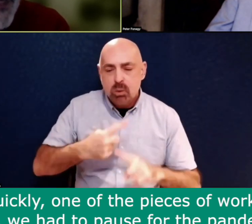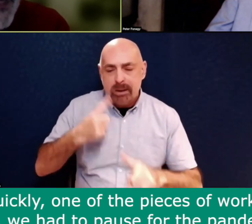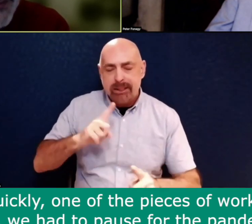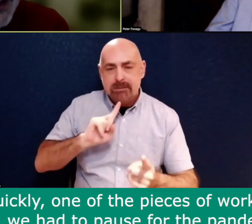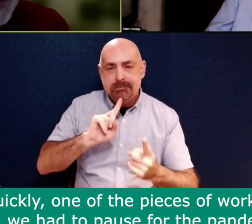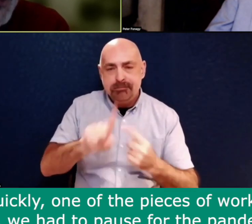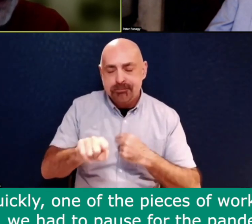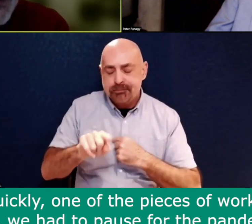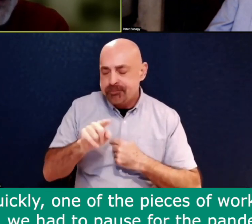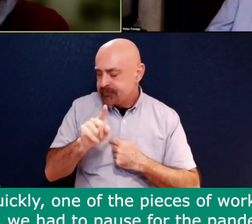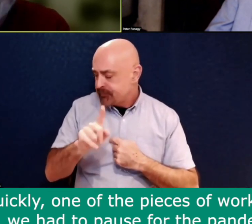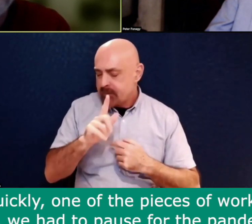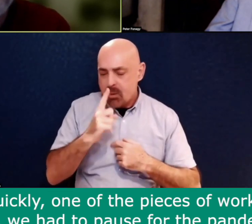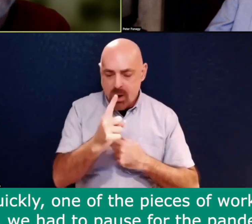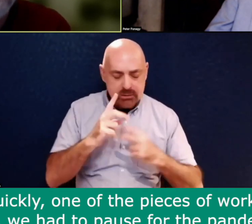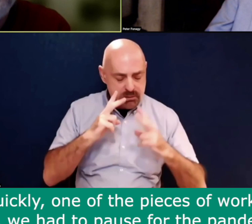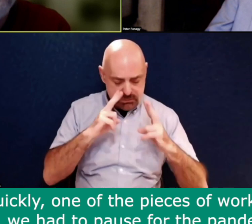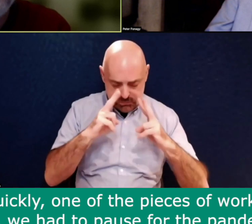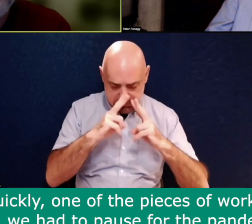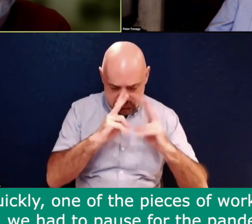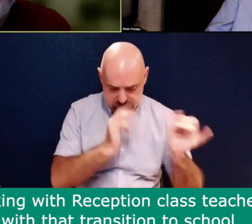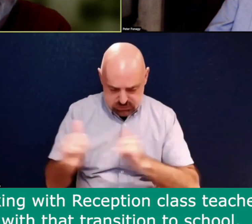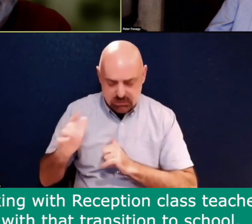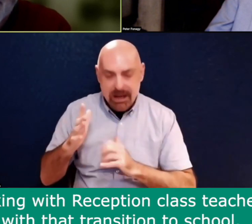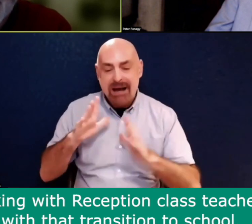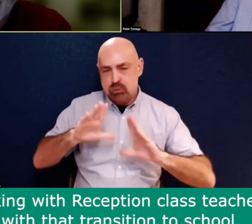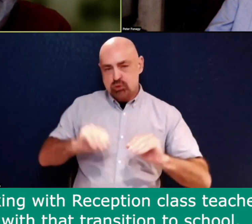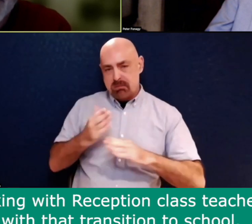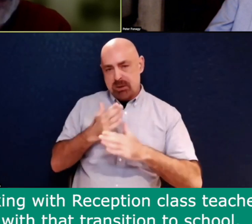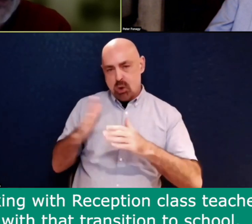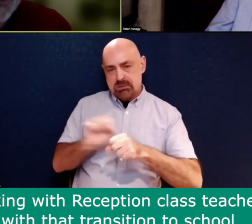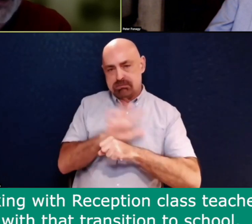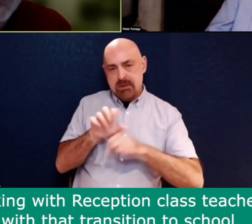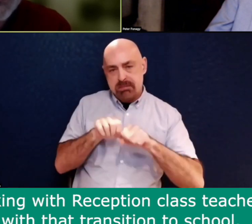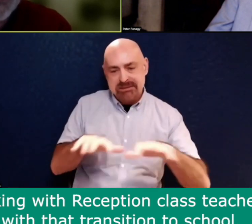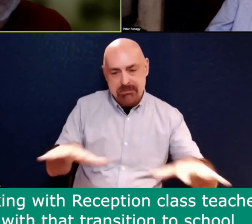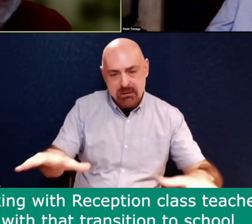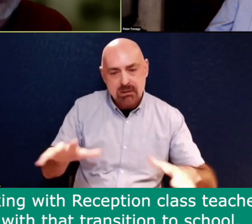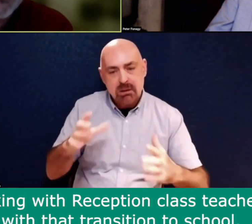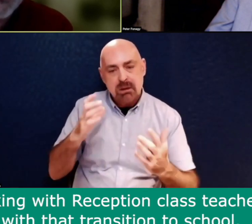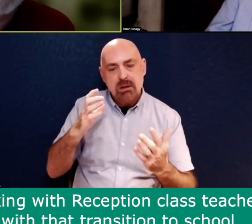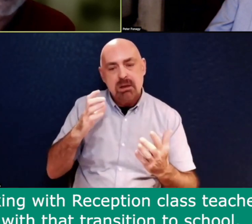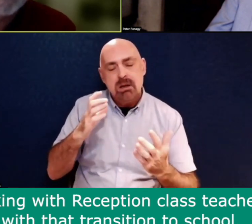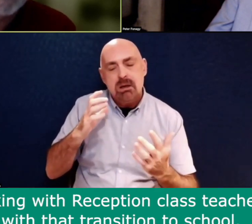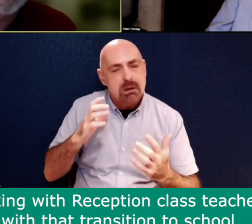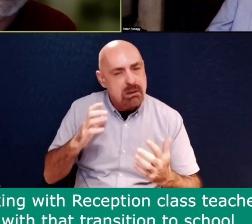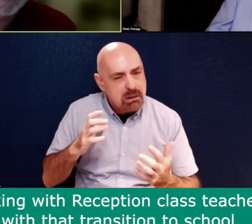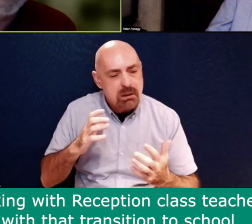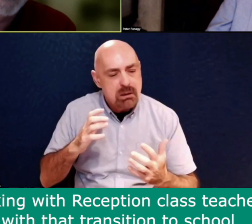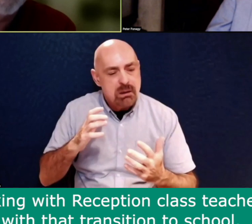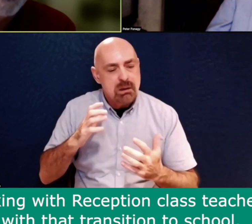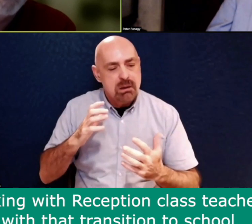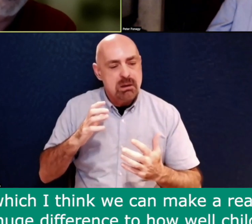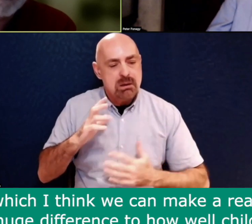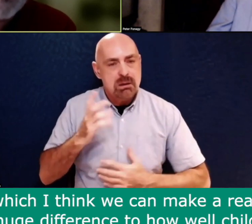the pieces of work that we've been doing, we had to pause for the pandemic, was looking at working with reception class teachers to help children with that transition to